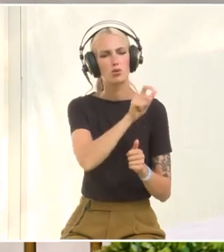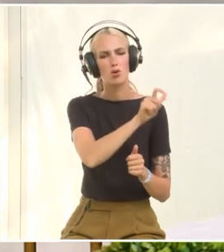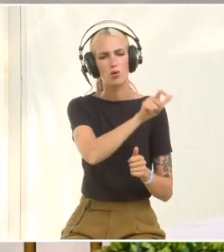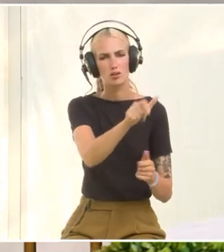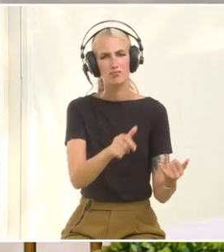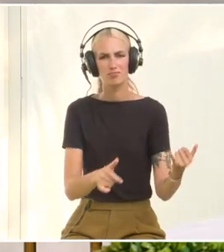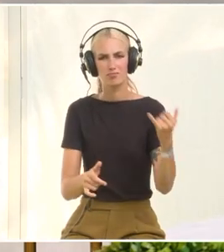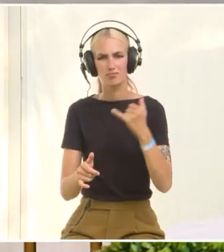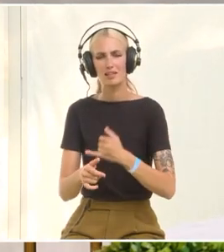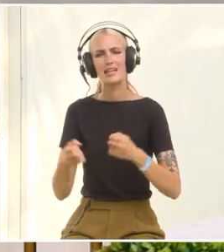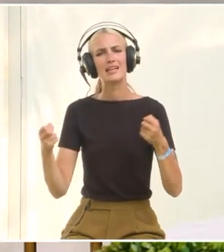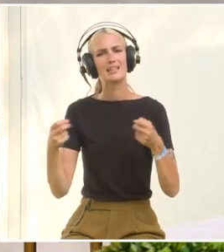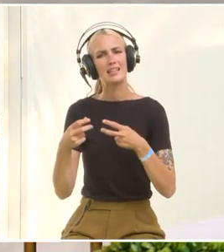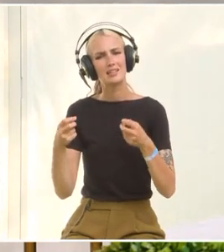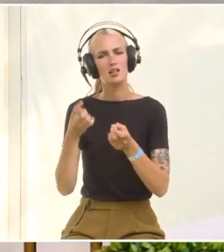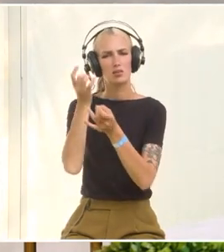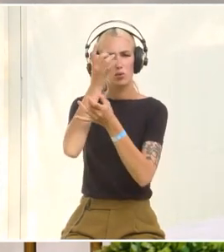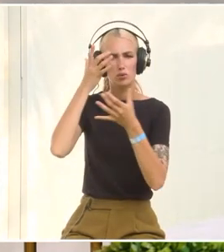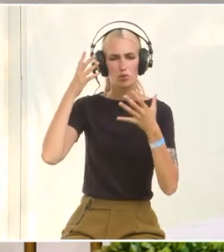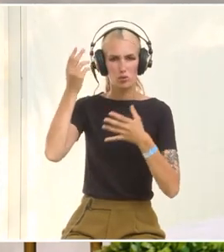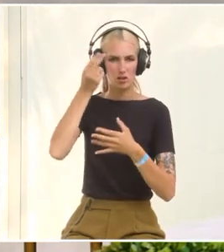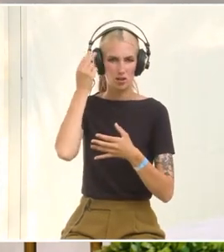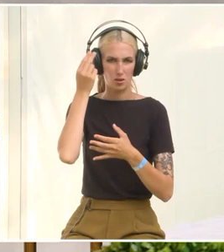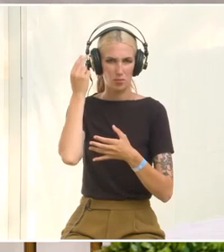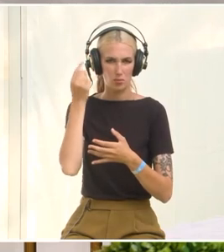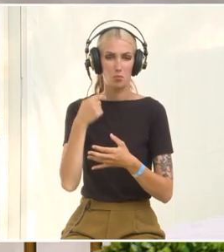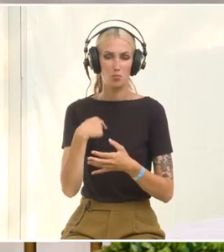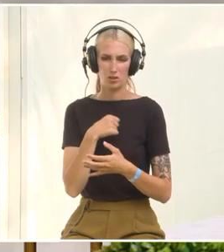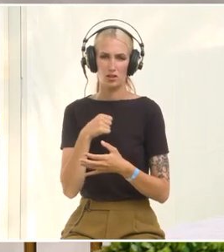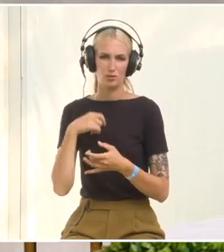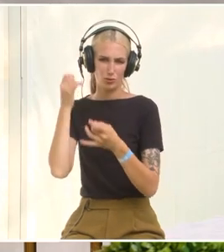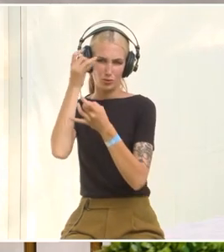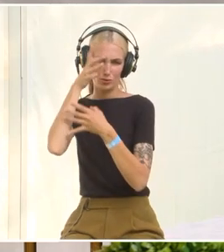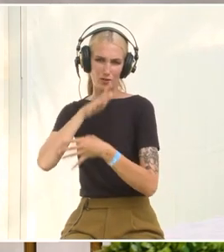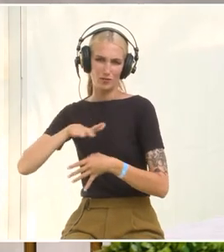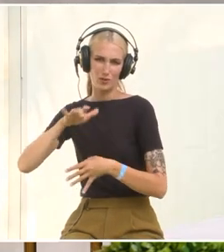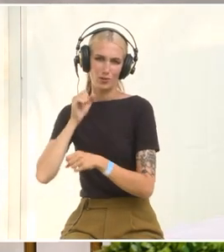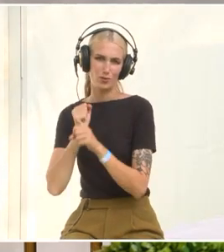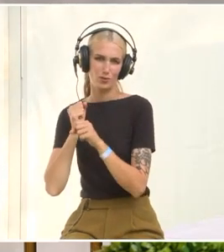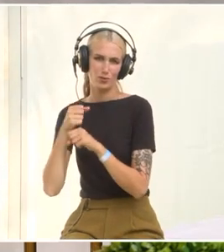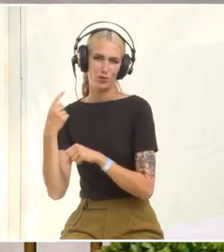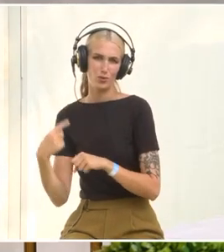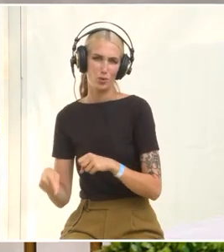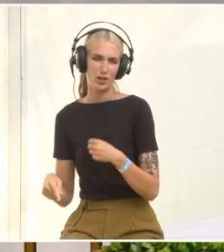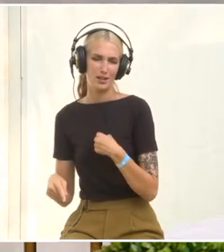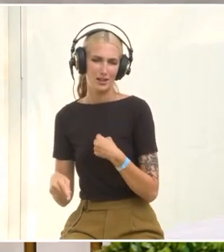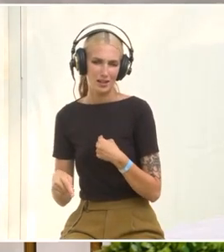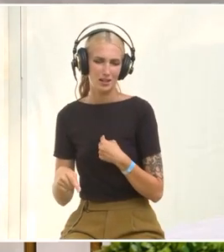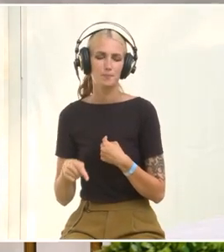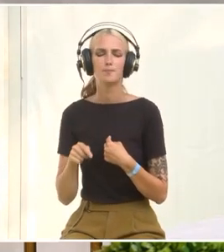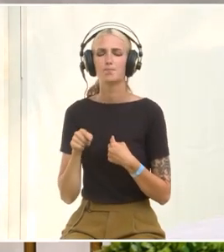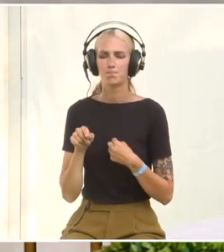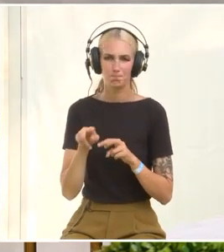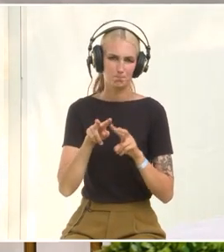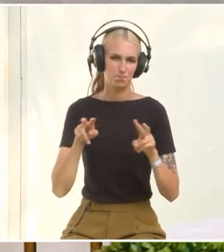the digitalization in the culture, because I was working in the culture, and I think this was also one thing what we